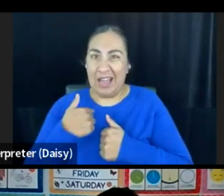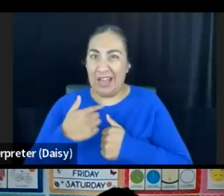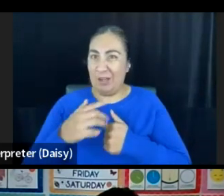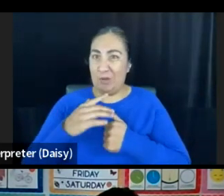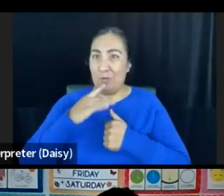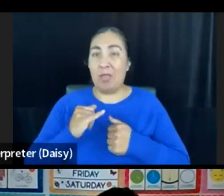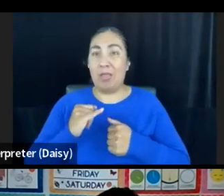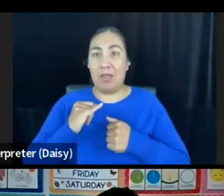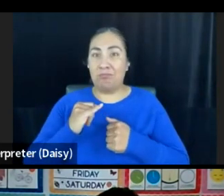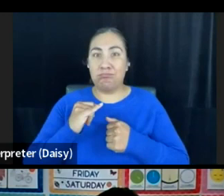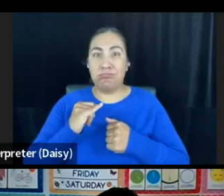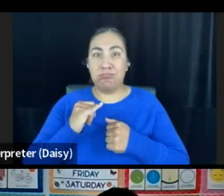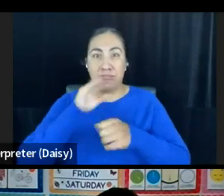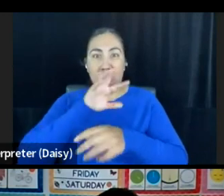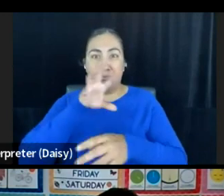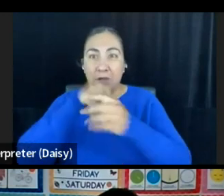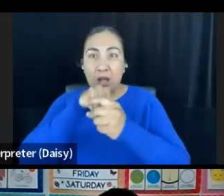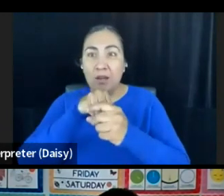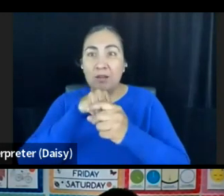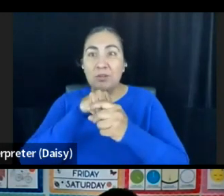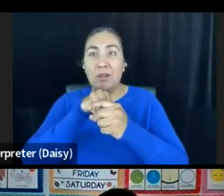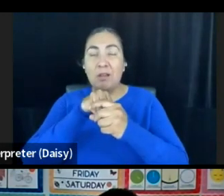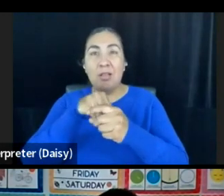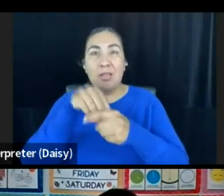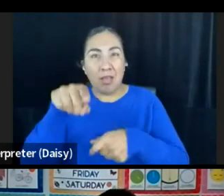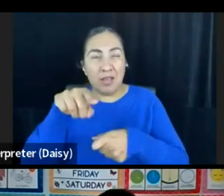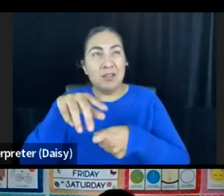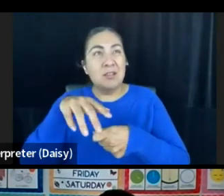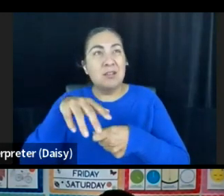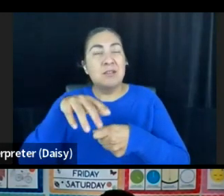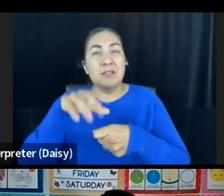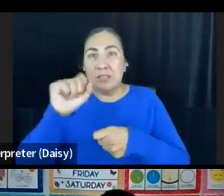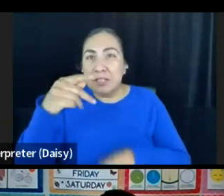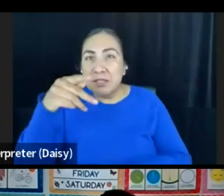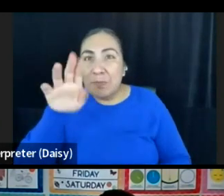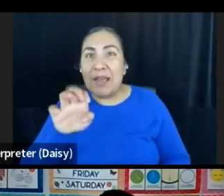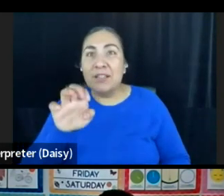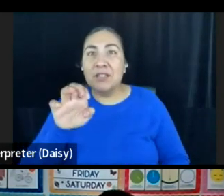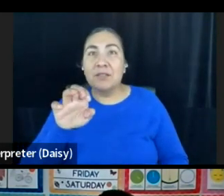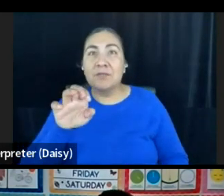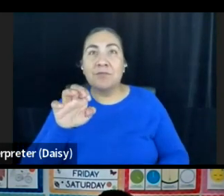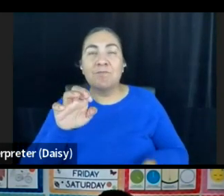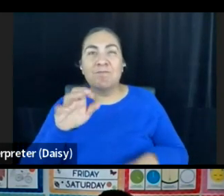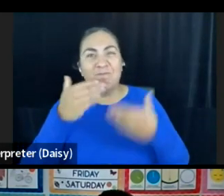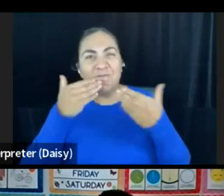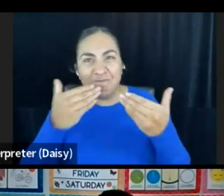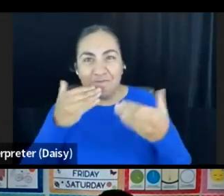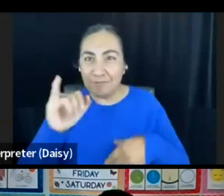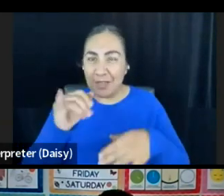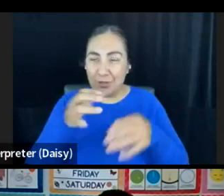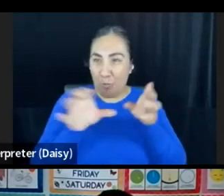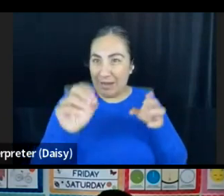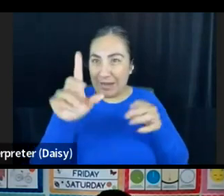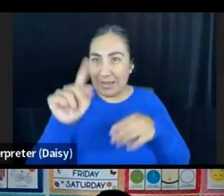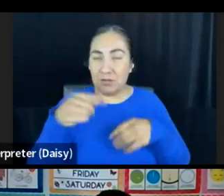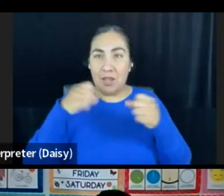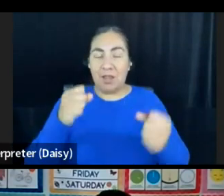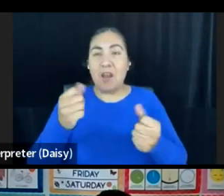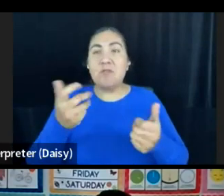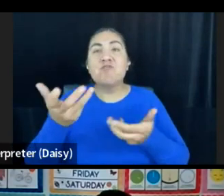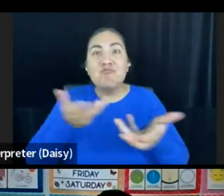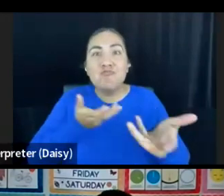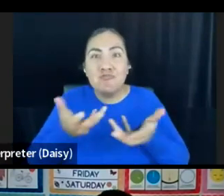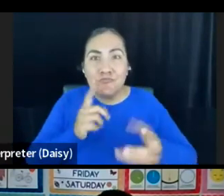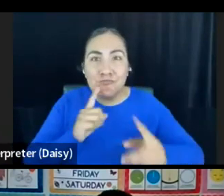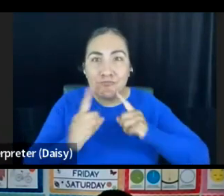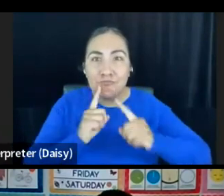engage in these spaces as an artist. So thank you for that breakout space to be able to talk about that. And just, it's so